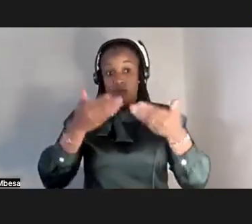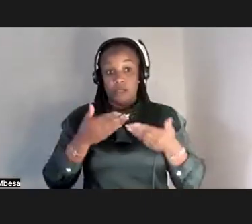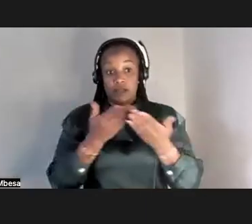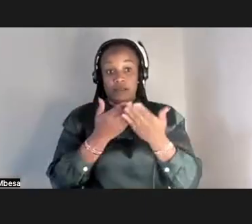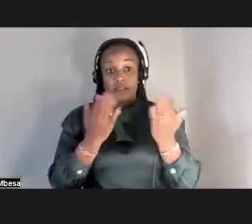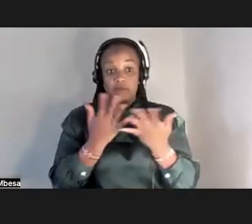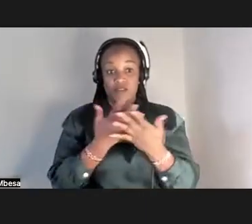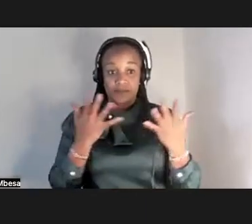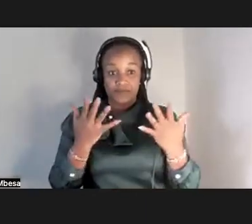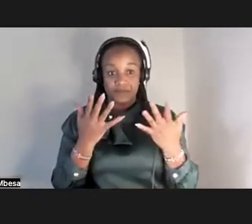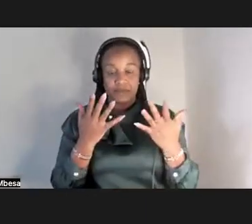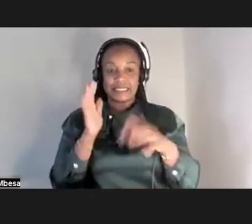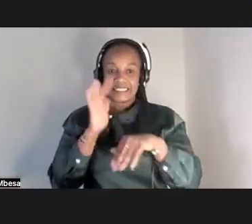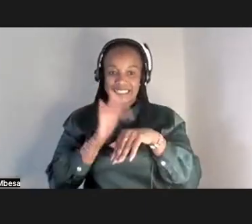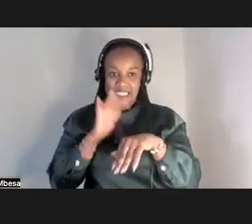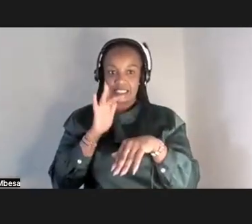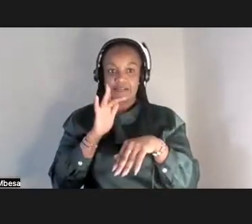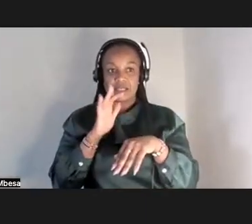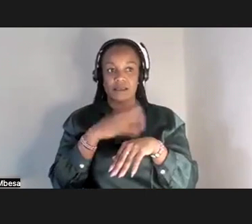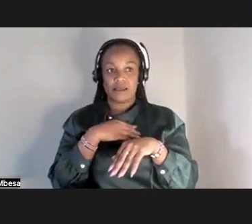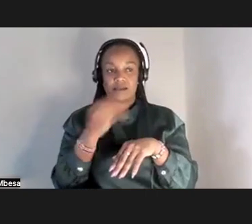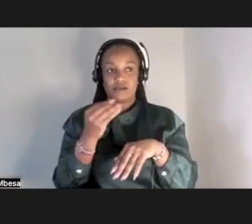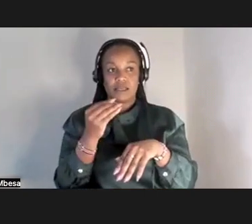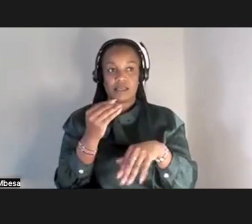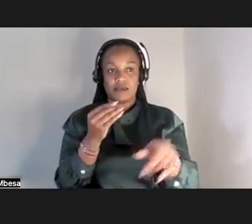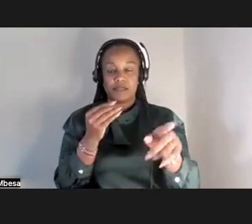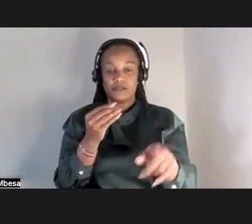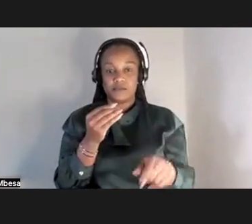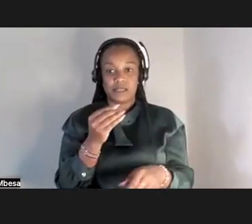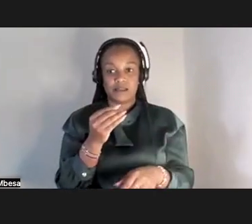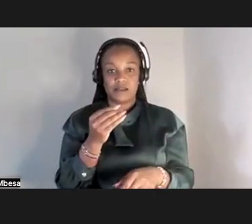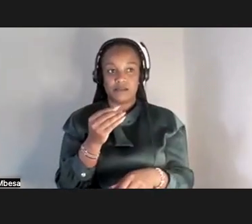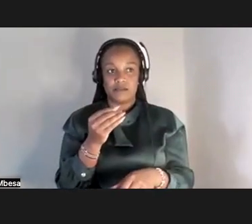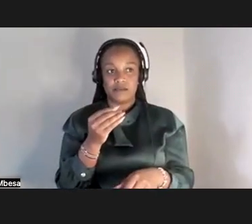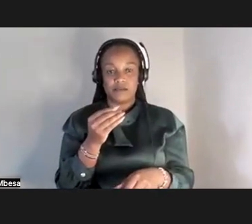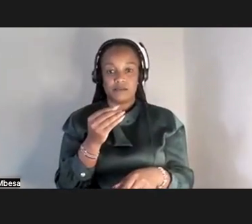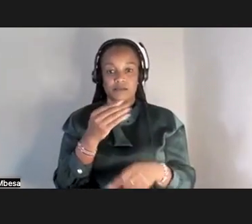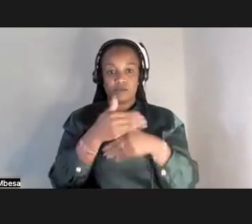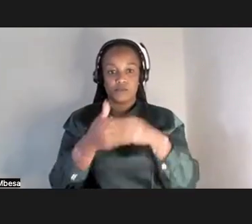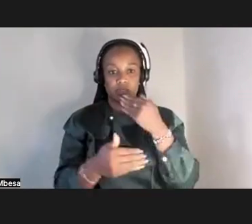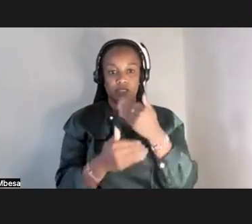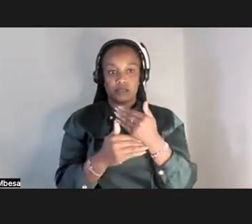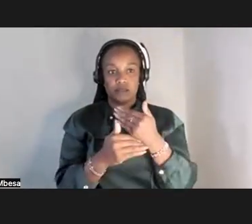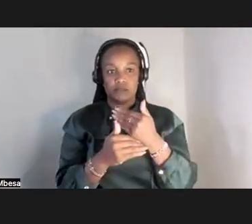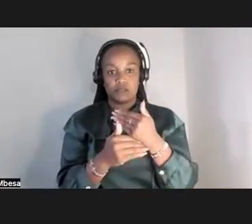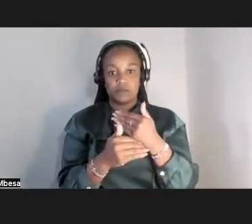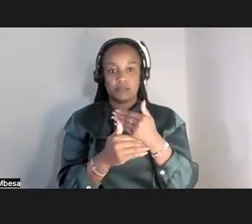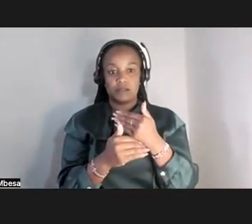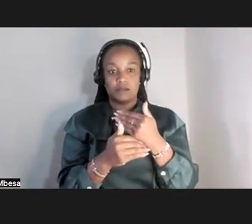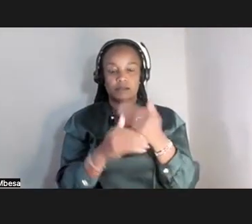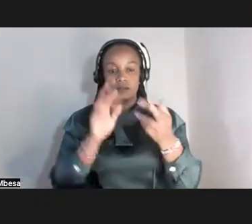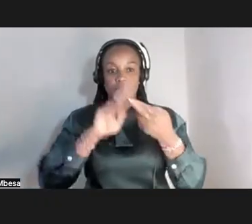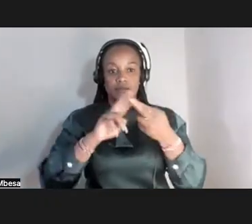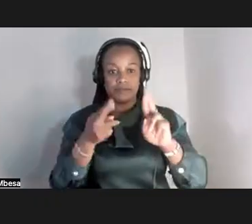and sensitively. And then this will enable them to really build a good relationship and a good